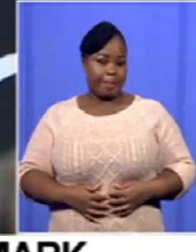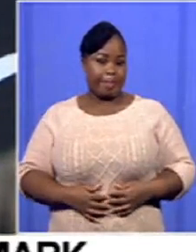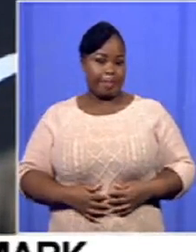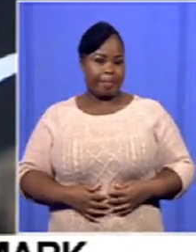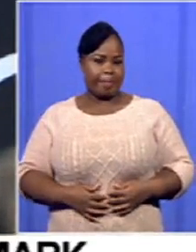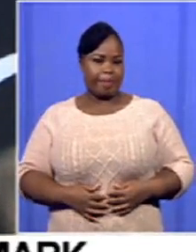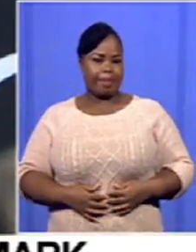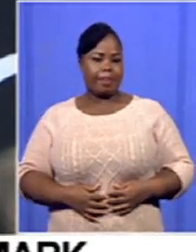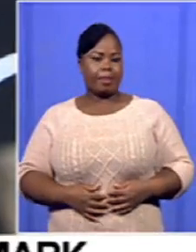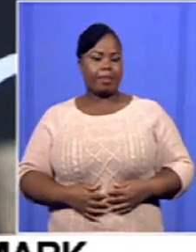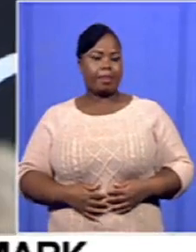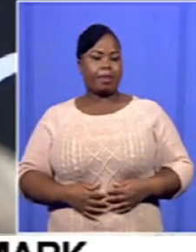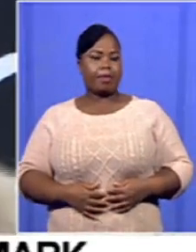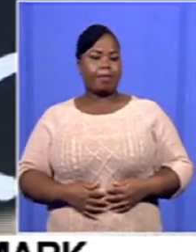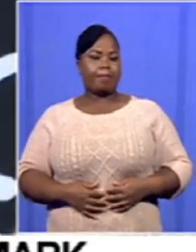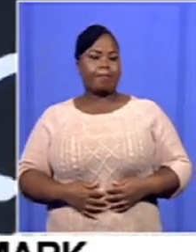It's the people